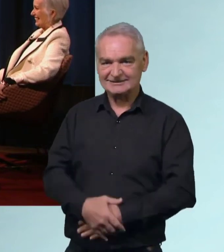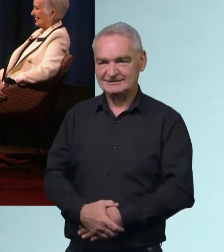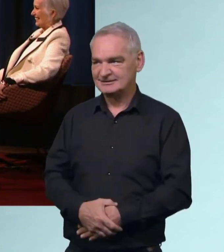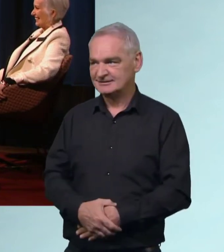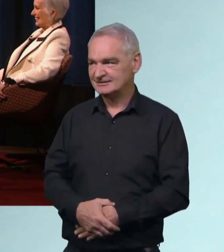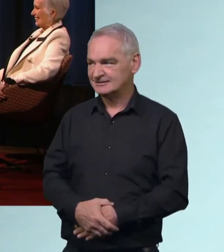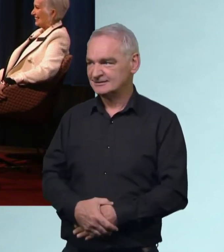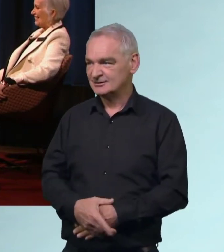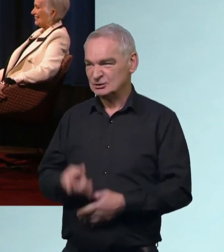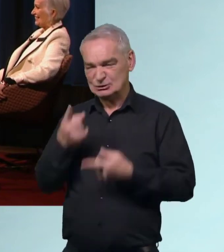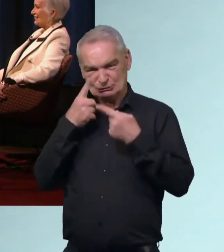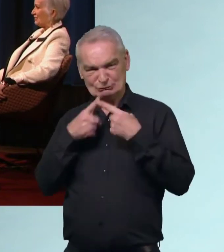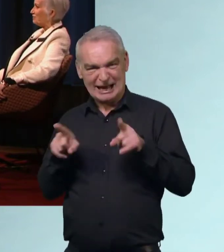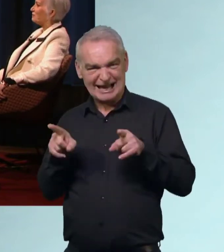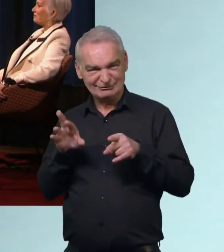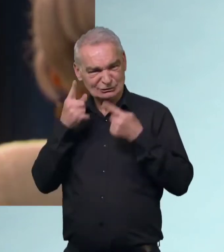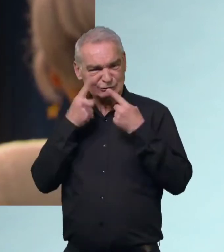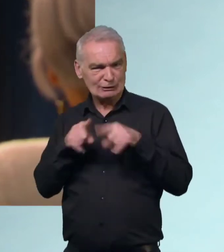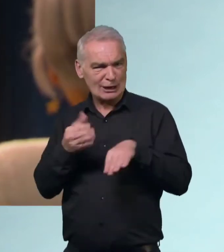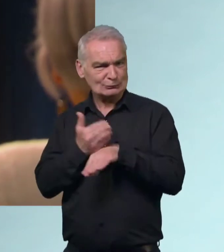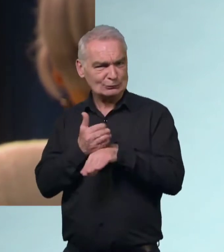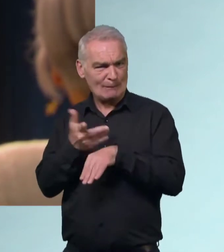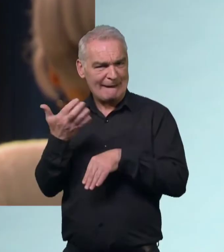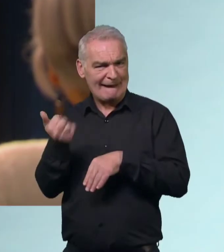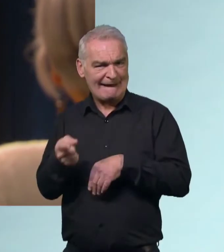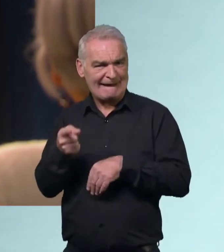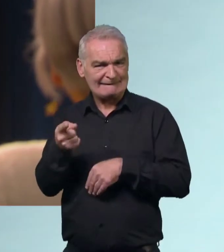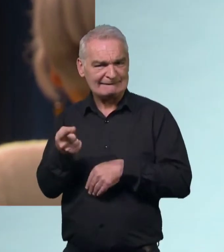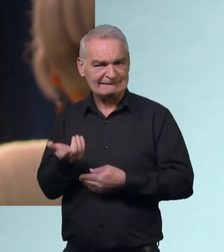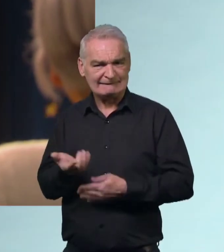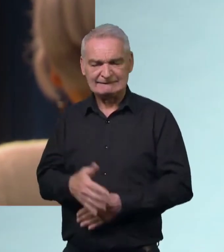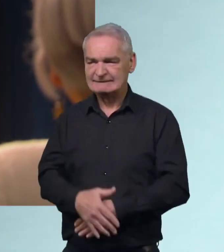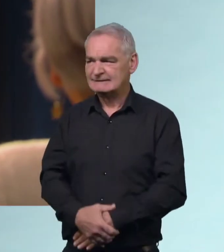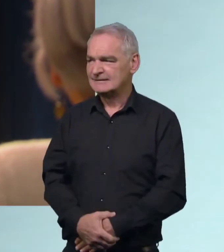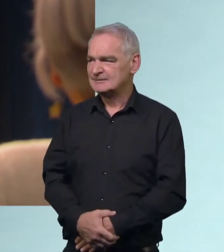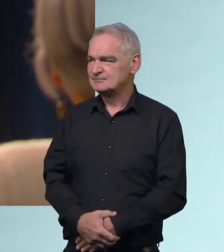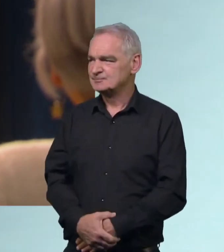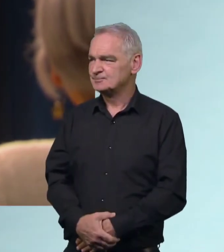What a strange, to an outsider, what a strange job